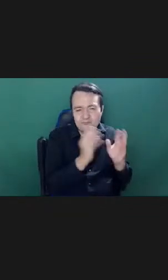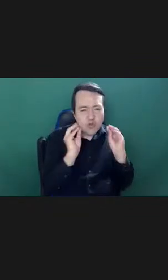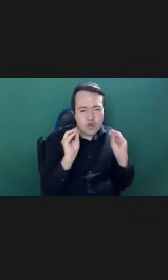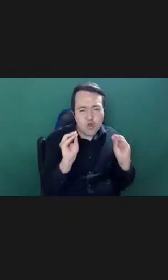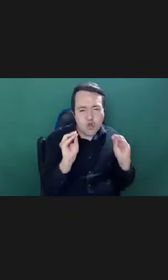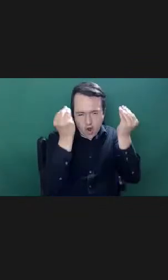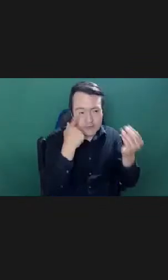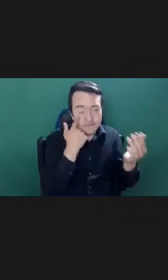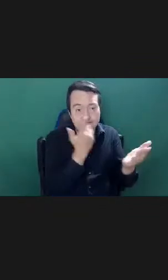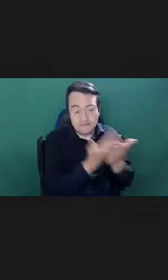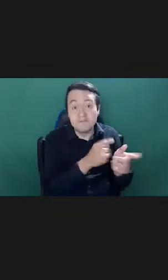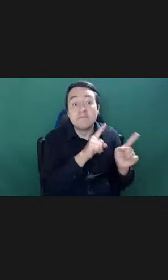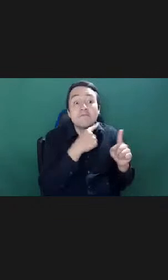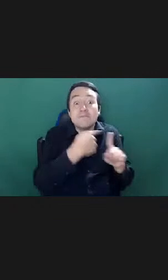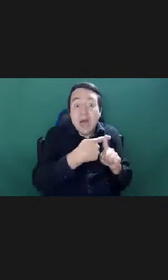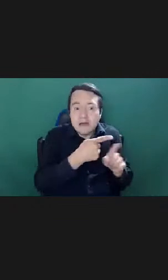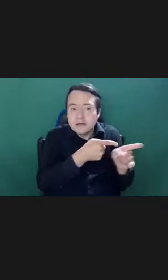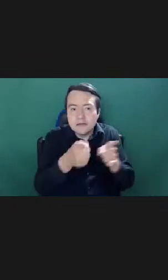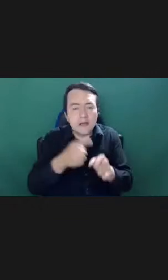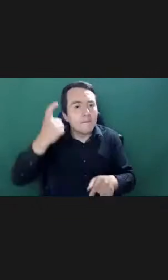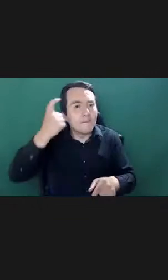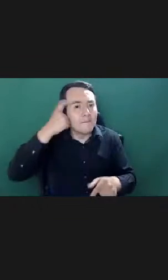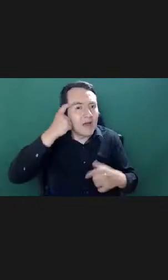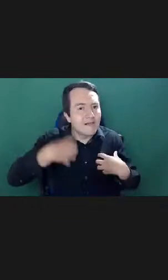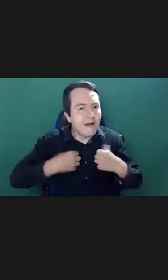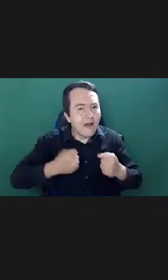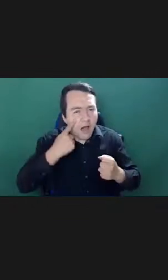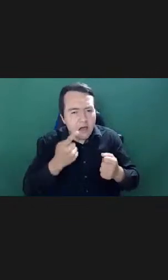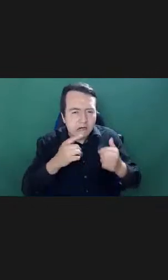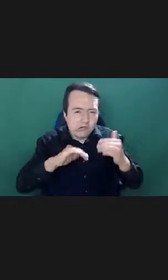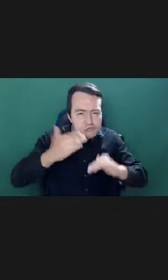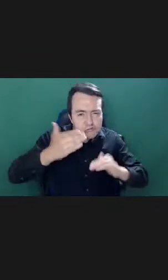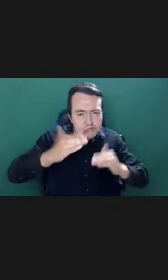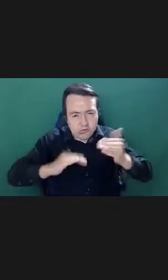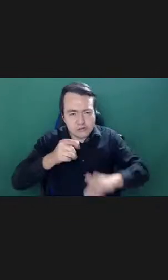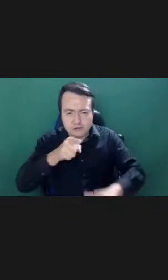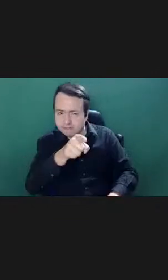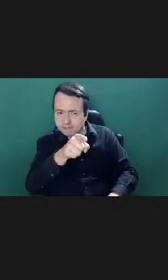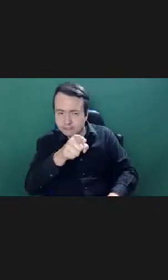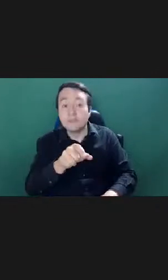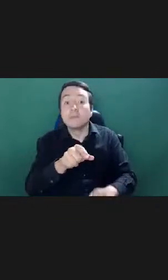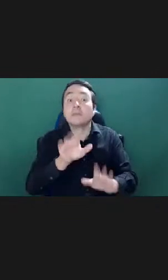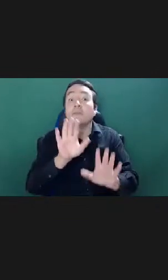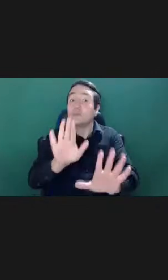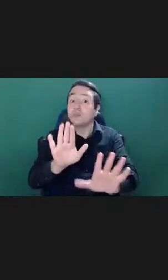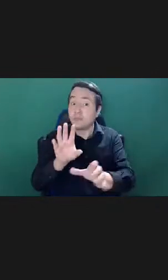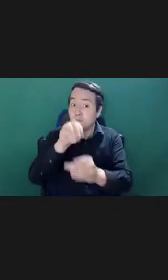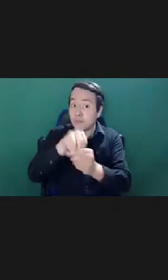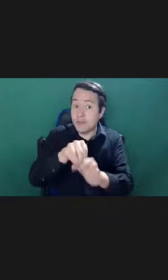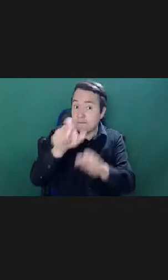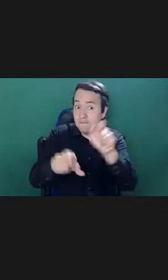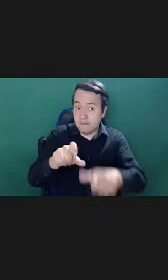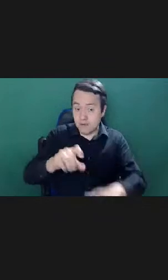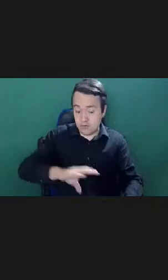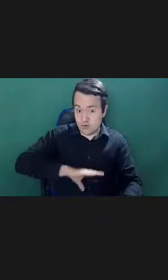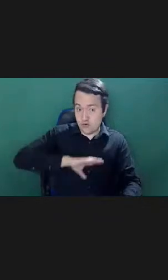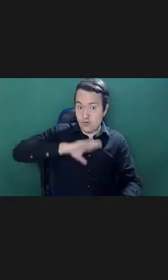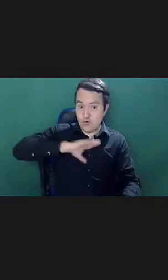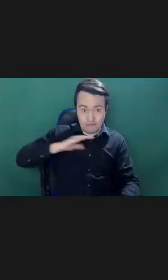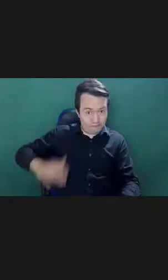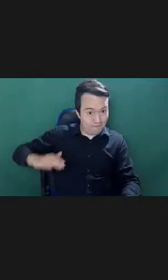still above a fourth, and also about almost a third at some points of the total disease burden. And then